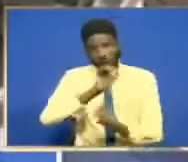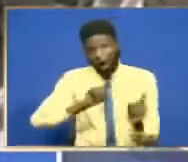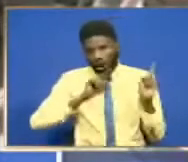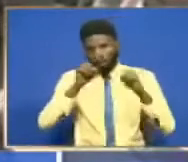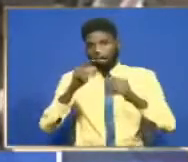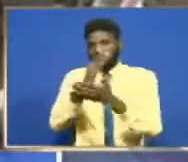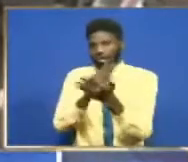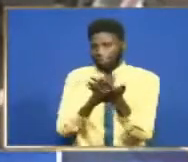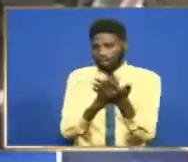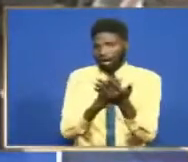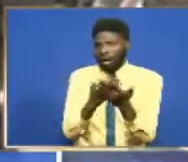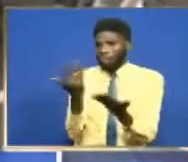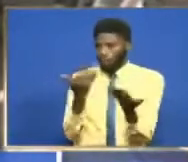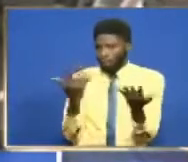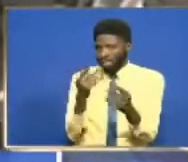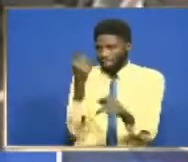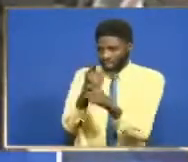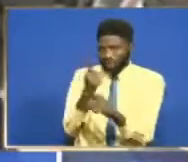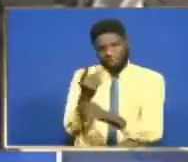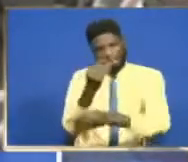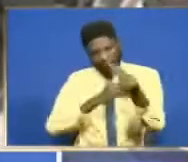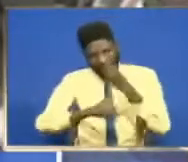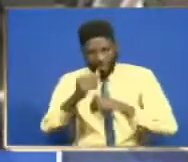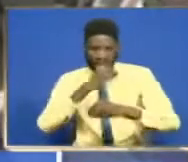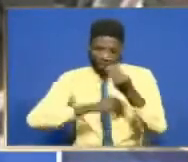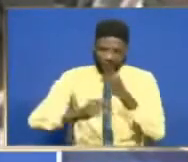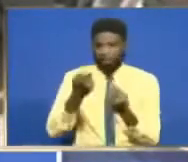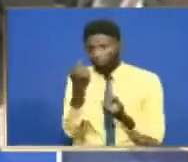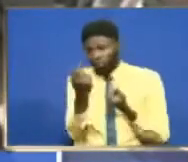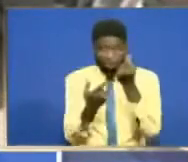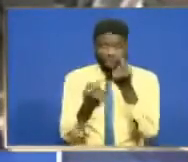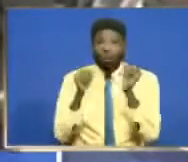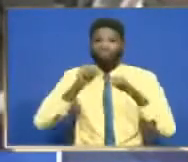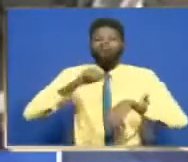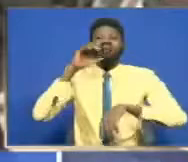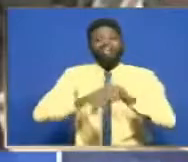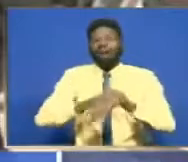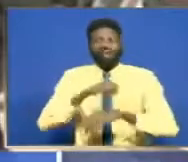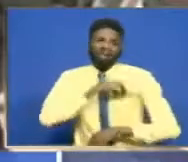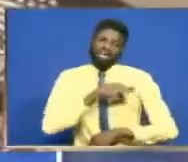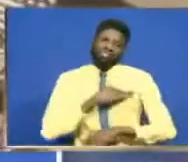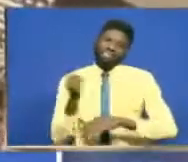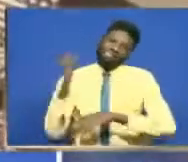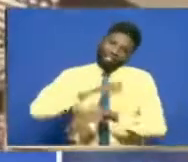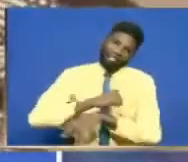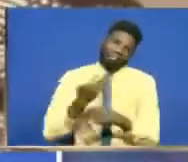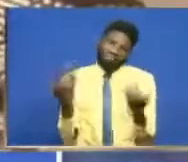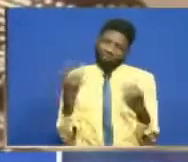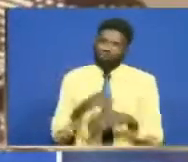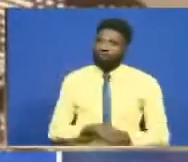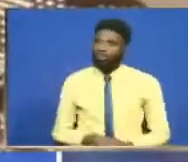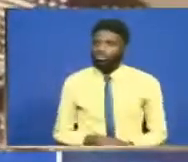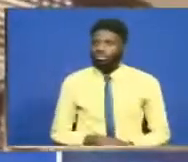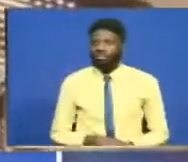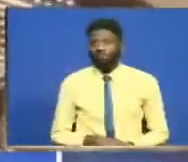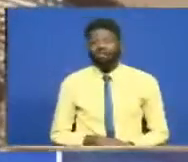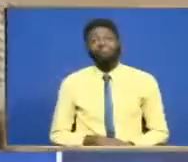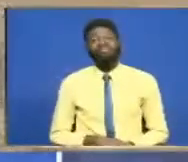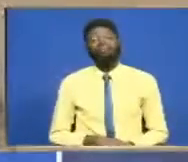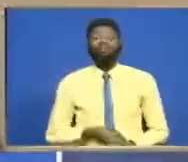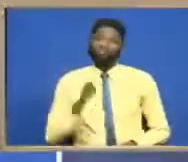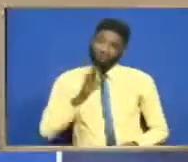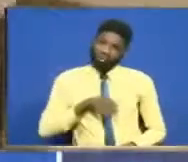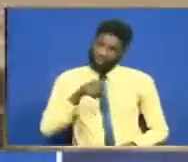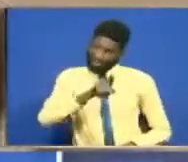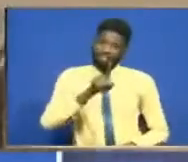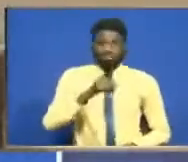mali na uzauza hata kidogo kana angalau nisapata ya siku tu. Toa mama, baba hawezi toa